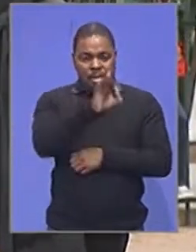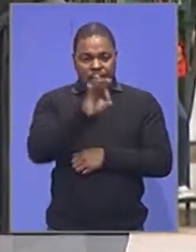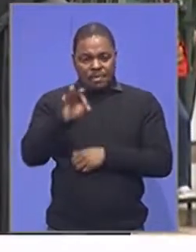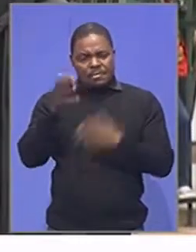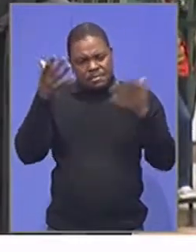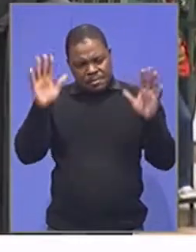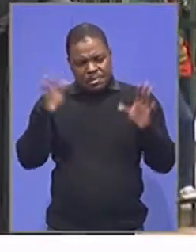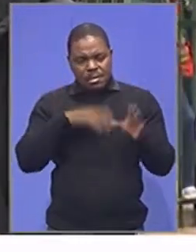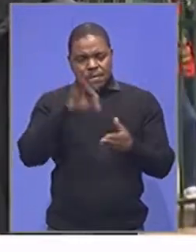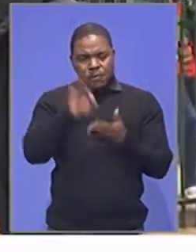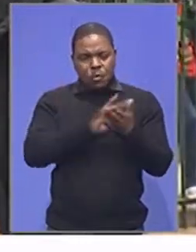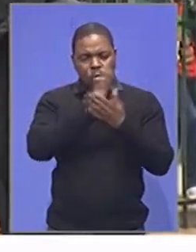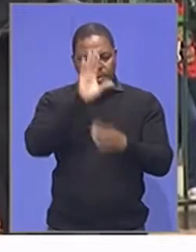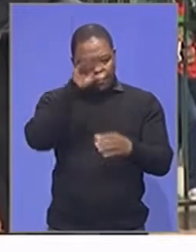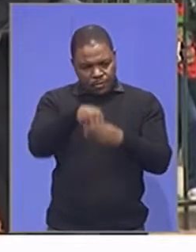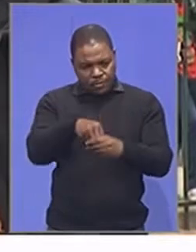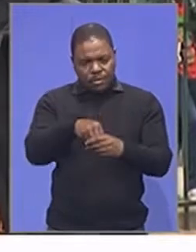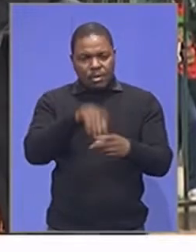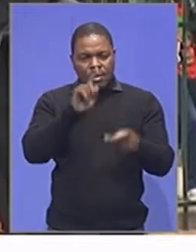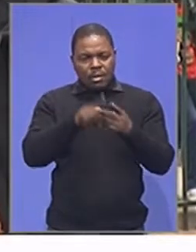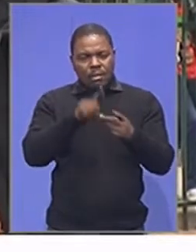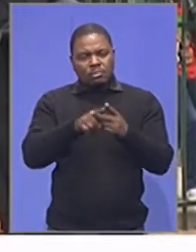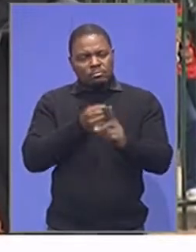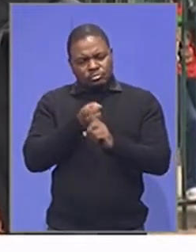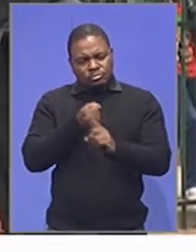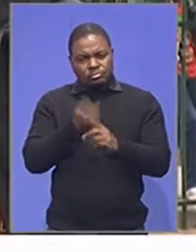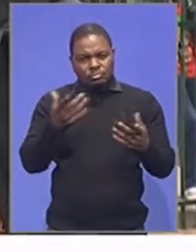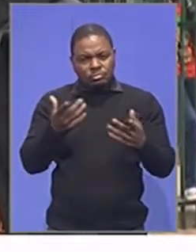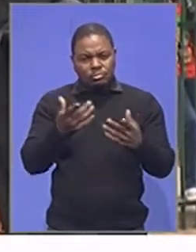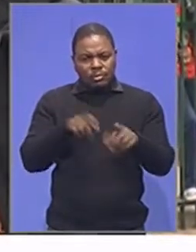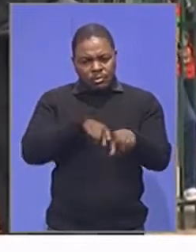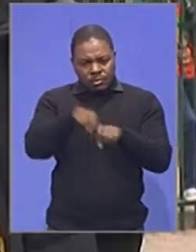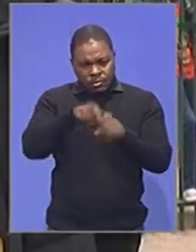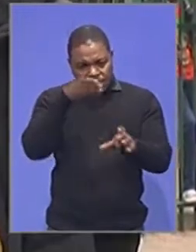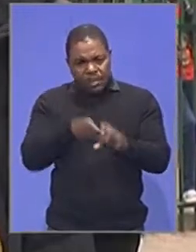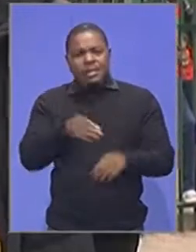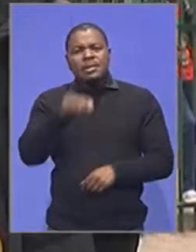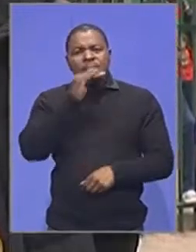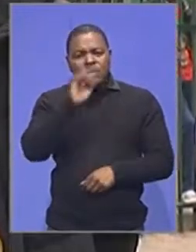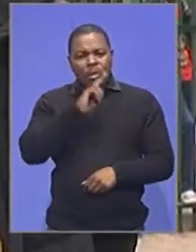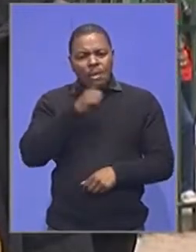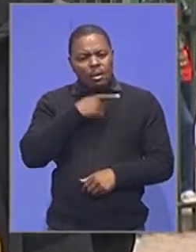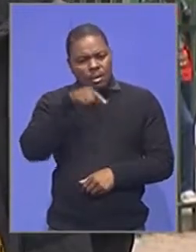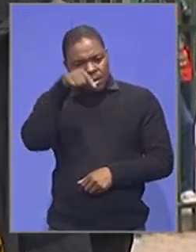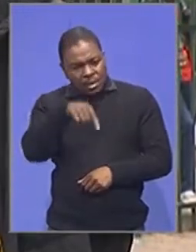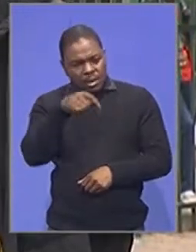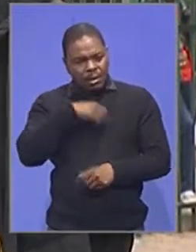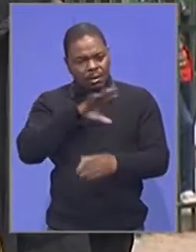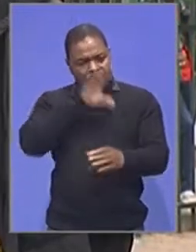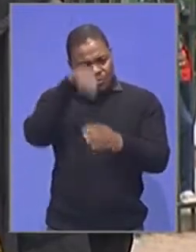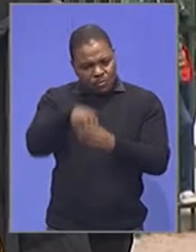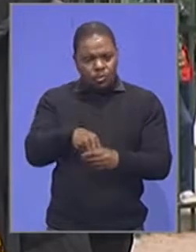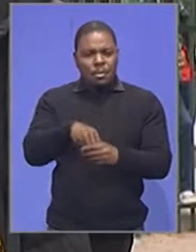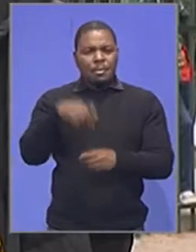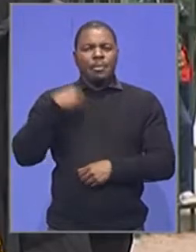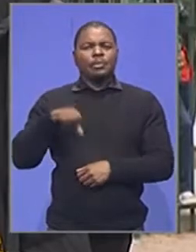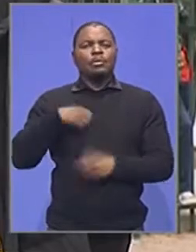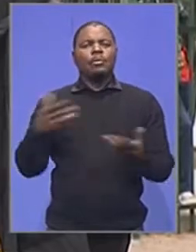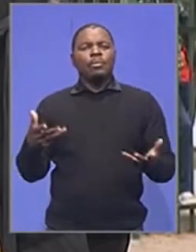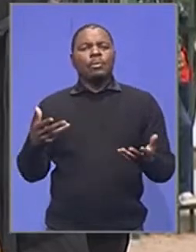contested elections, and as a result, by contesting elections, automatically you are saying you are also contesting power inside the municipalities. We've